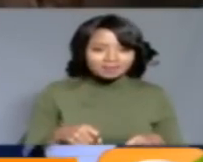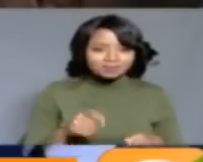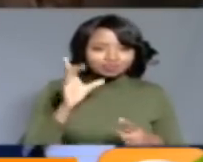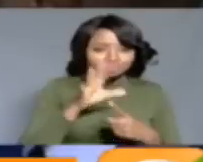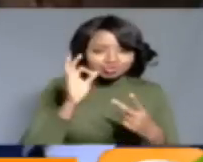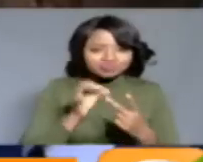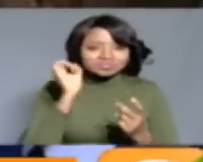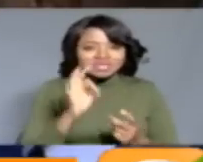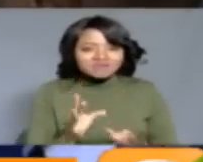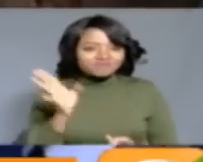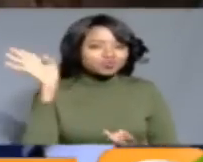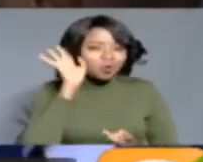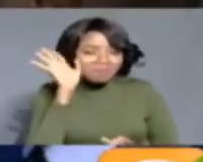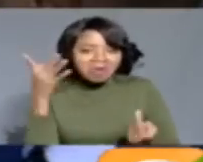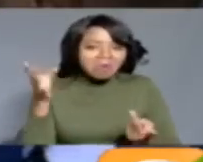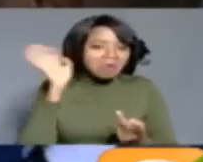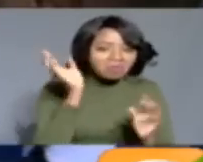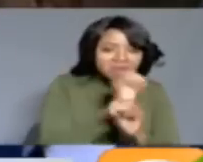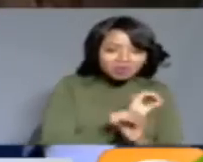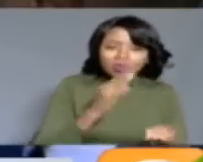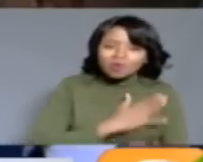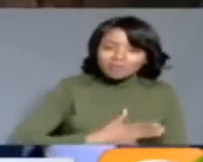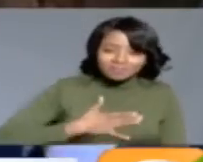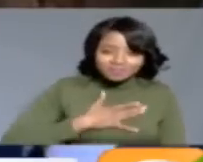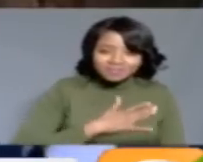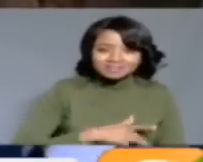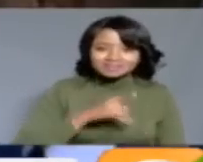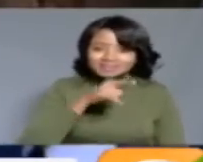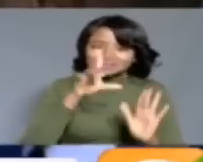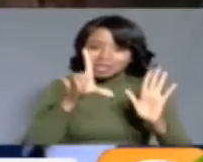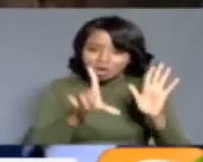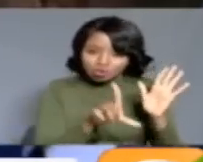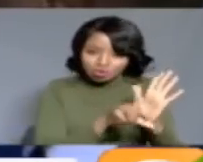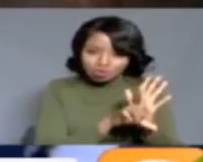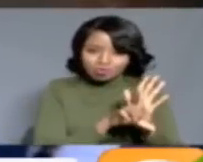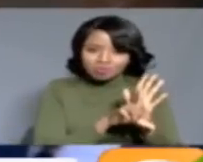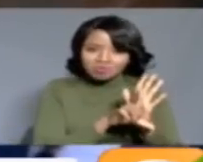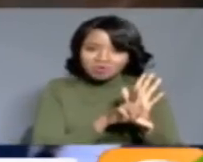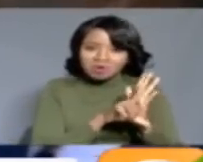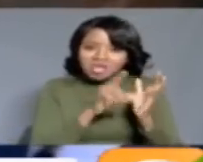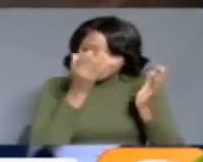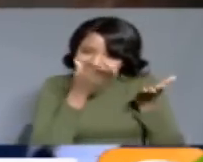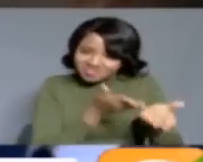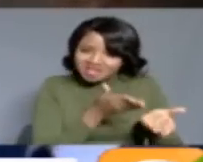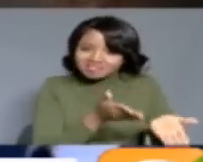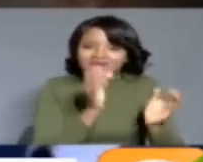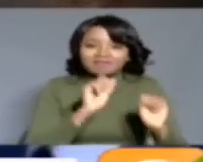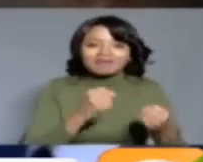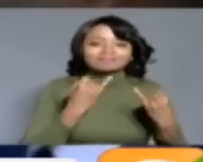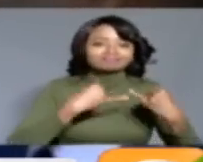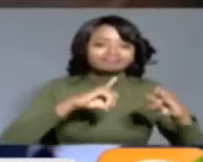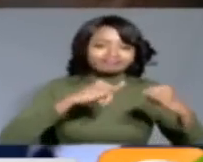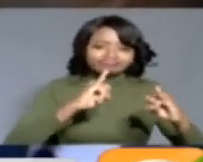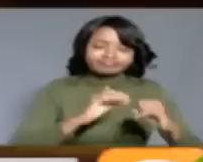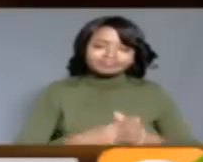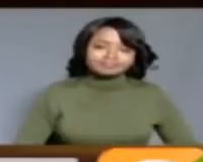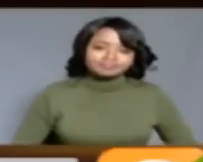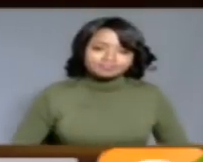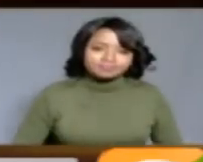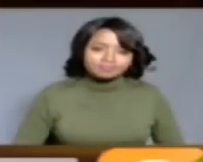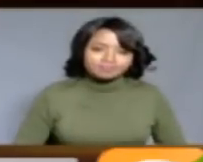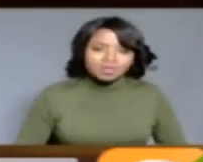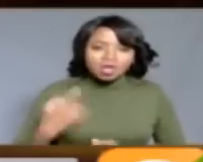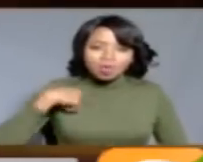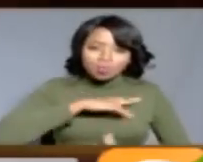obey and what not to obey. So long as that law exists for the statute of the Republic of Kenya.